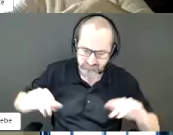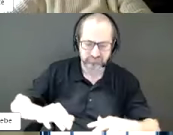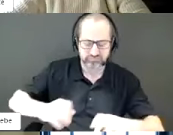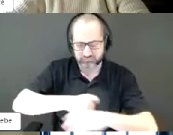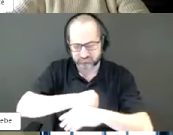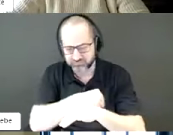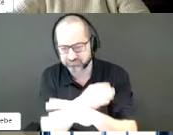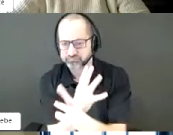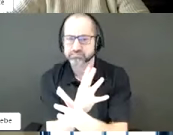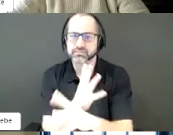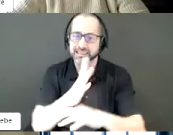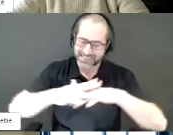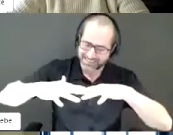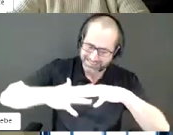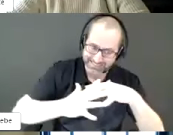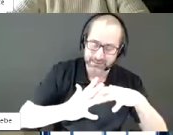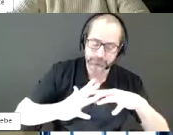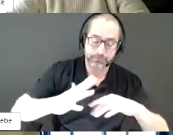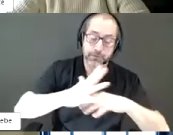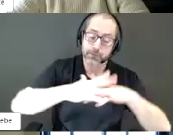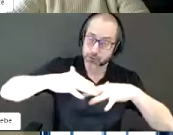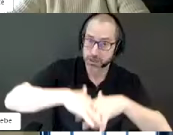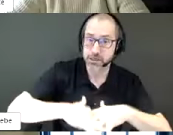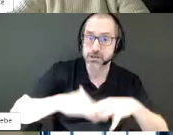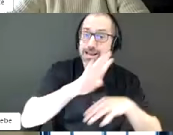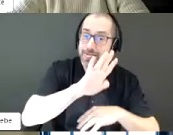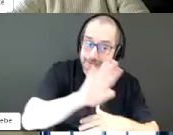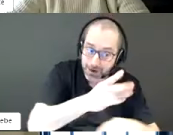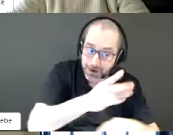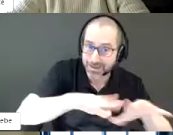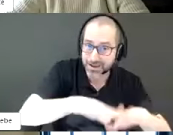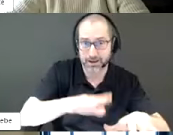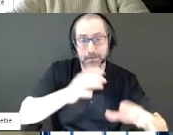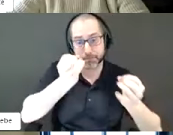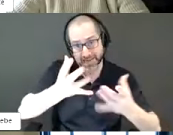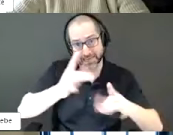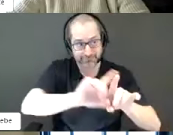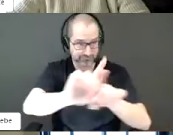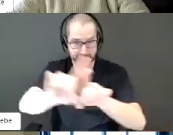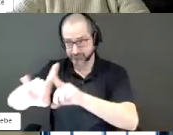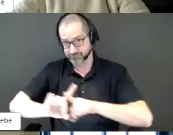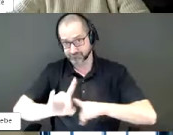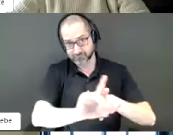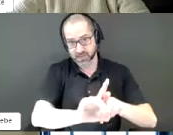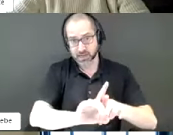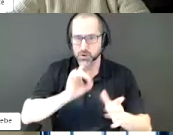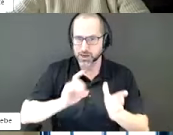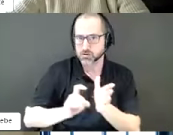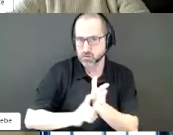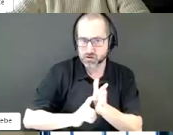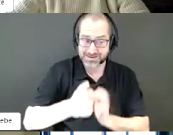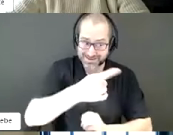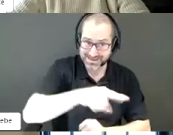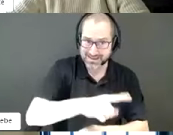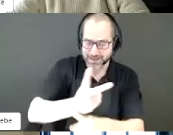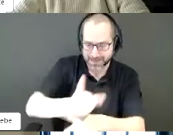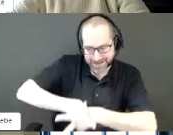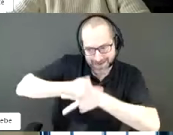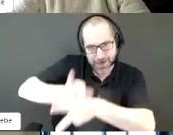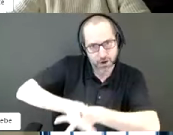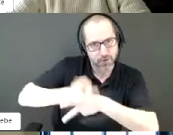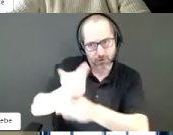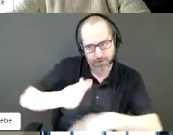of First Nations and acknowledge their stewardship of this land throughout the ages. We seek a